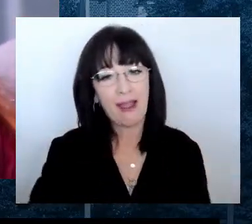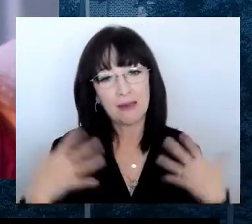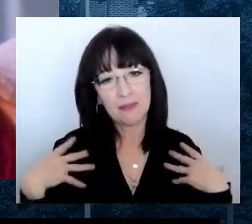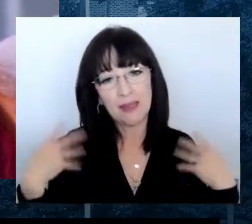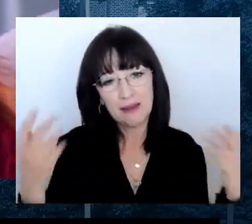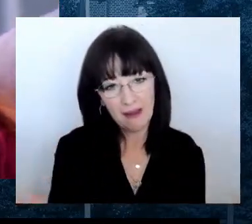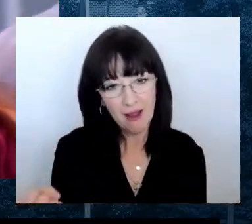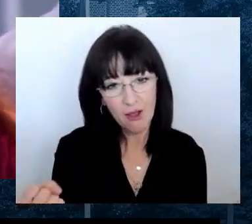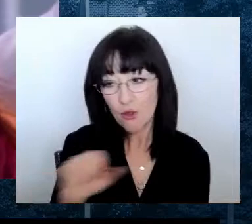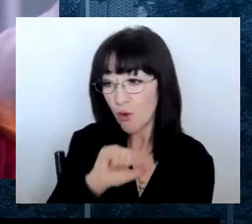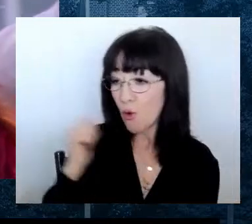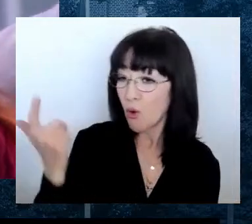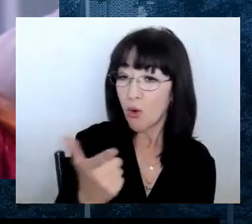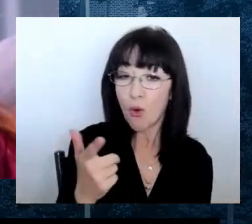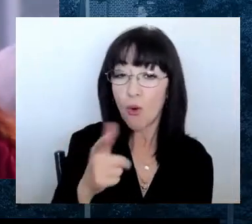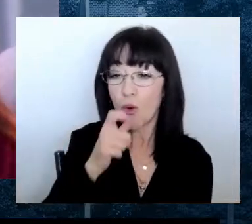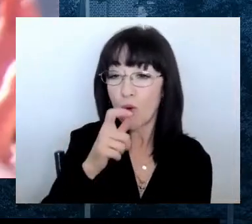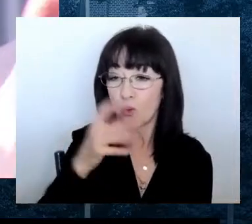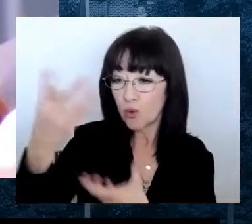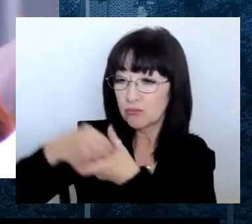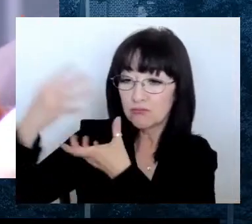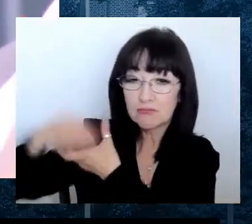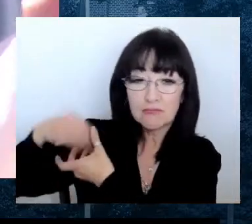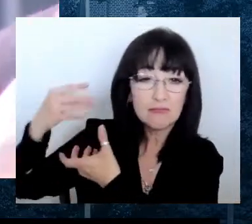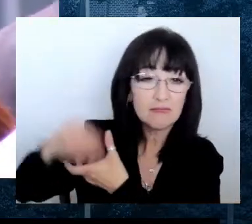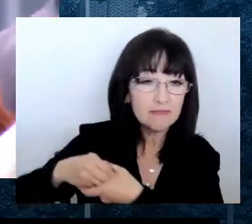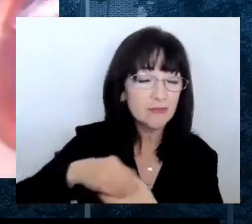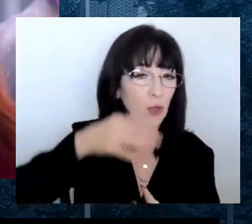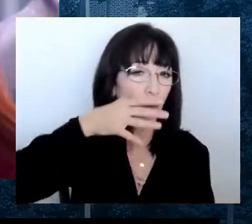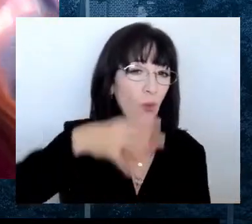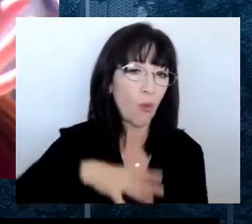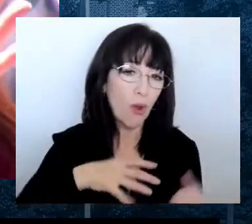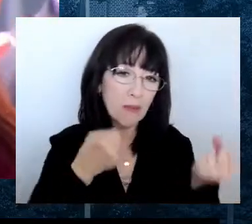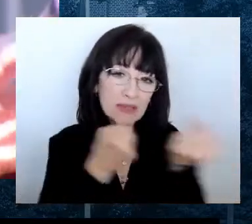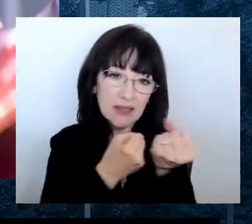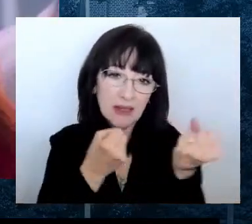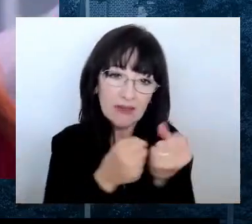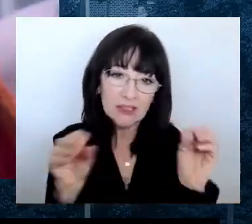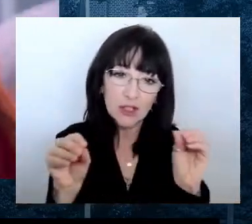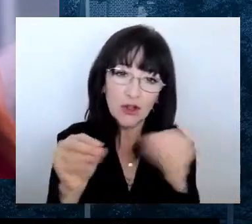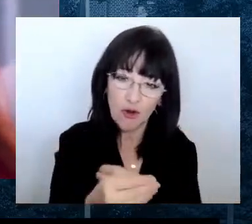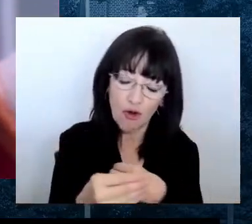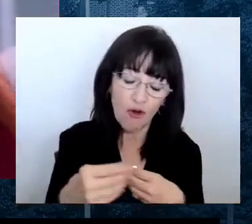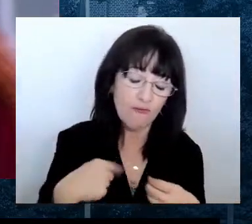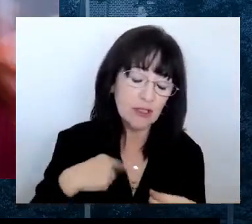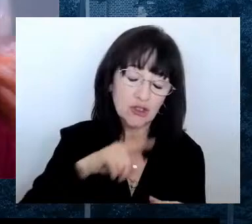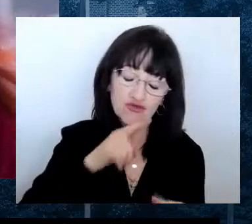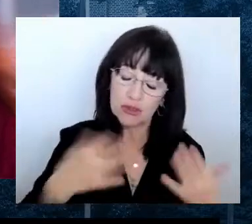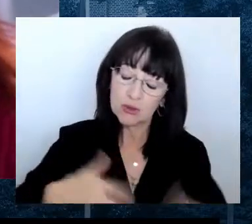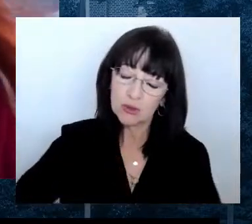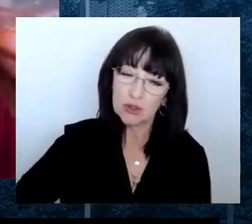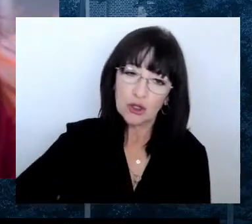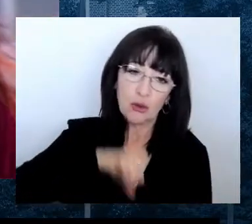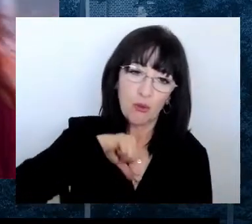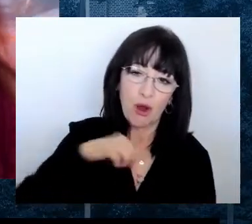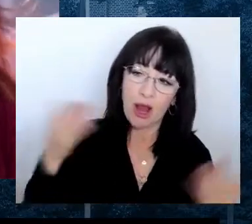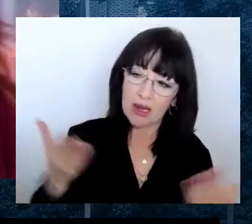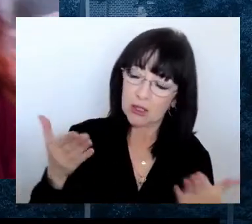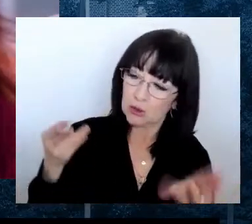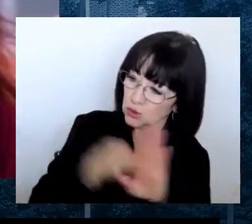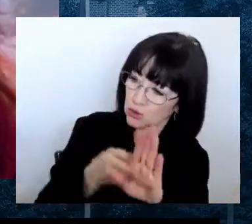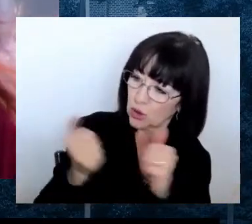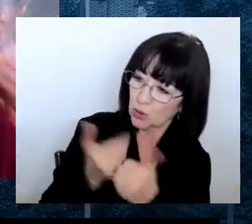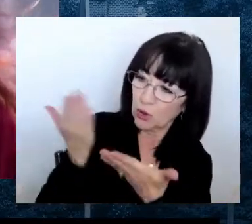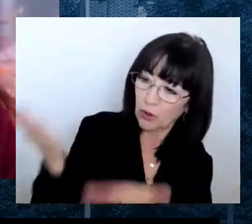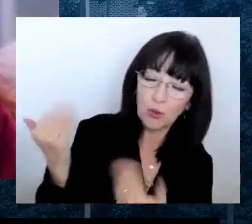who championed this through the years, and our Women's Advocacy Office, we are so incredibly proud to be here joining you